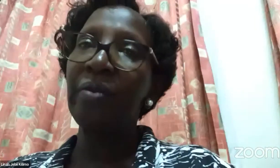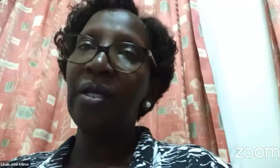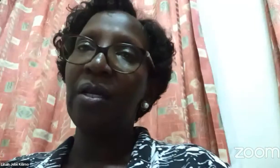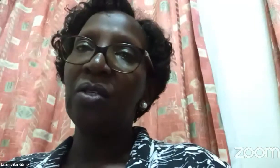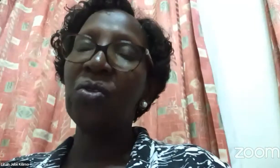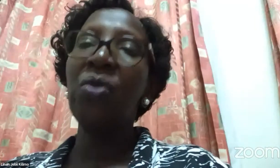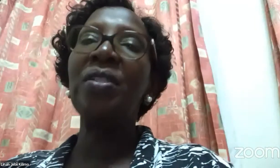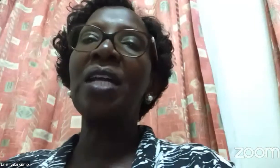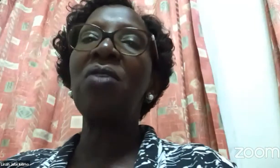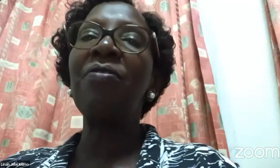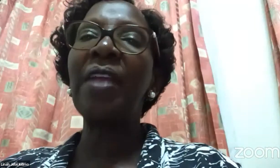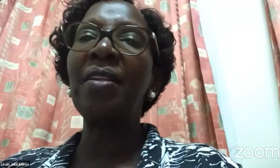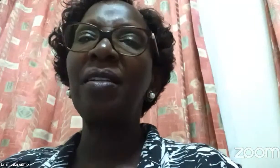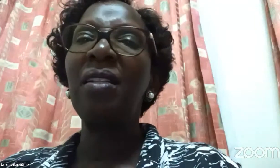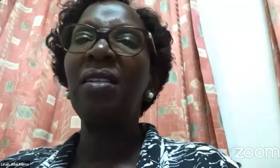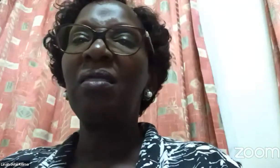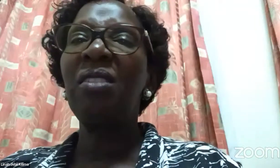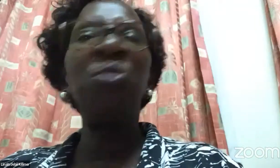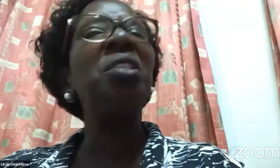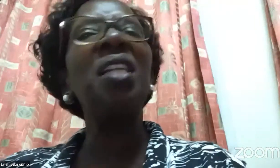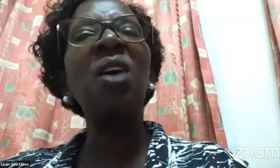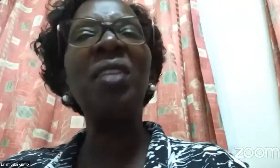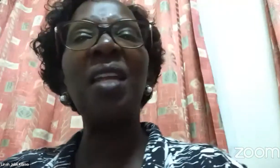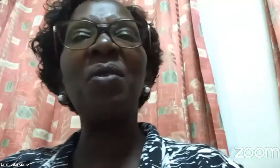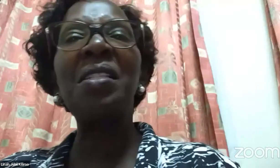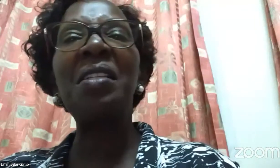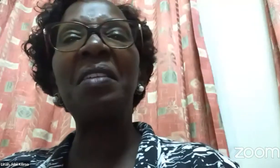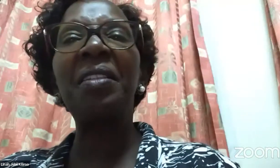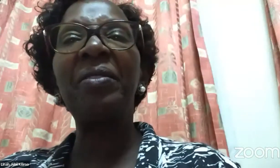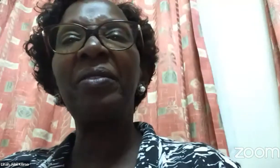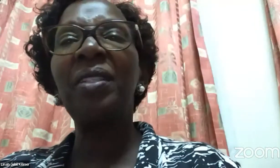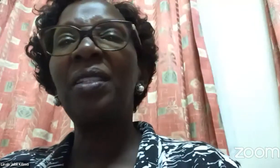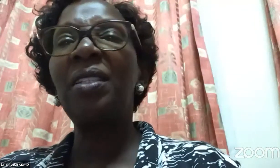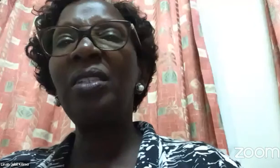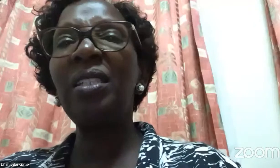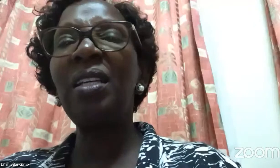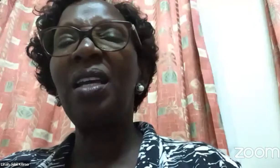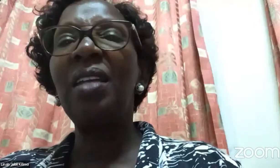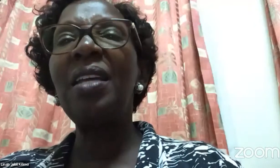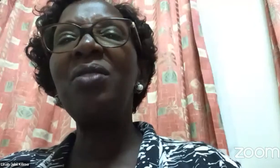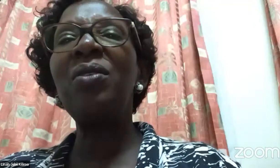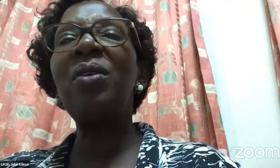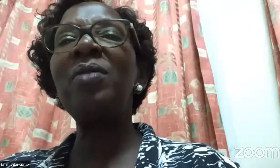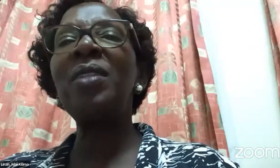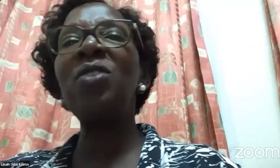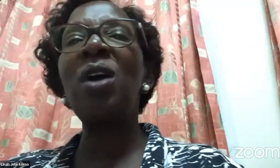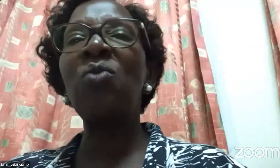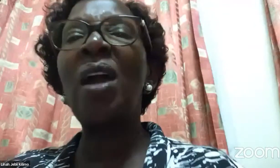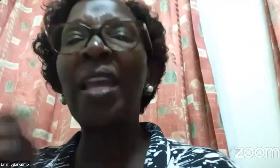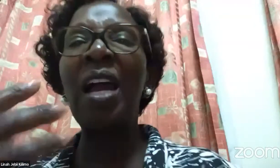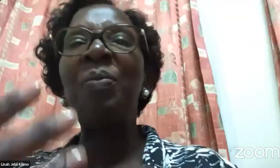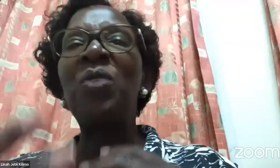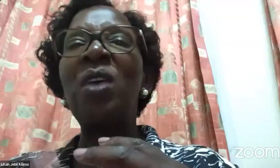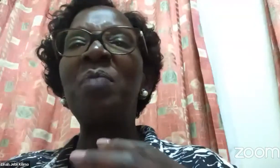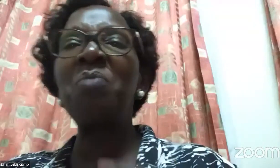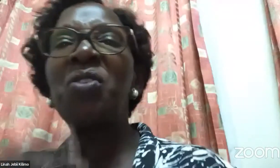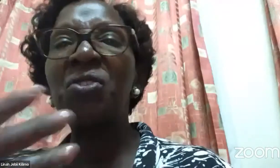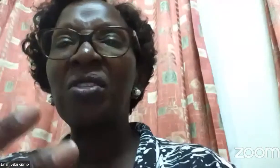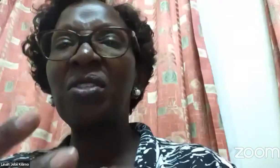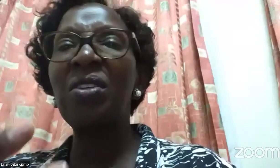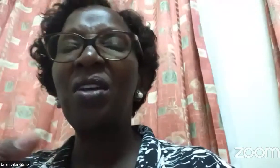emotional, so you'll tell your friend, did you see how the other one said? You see? Then you are working up